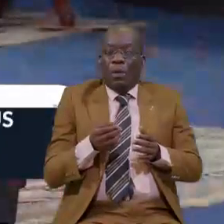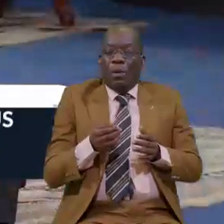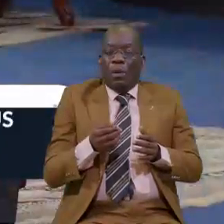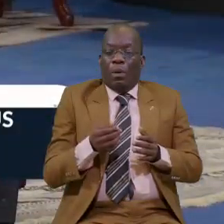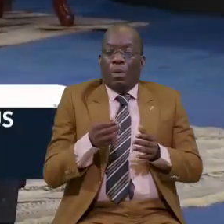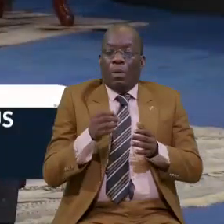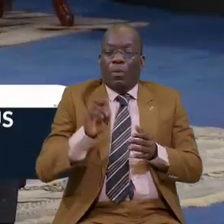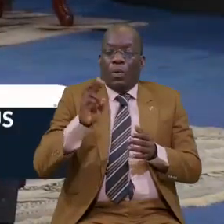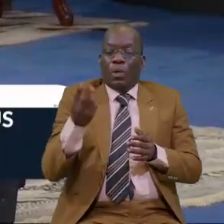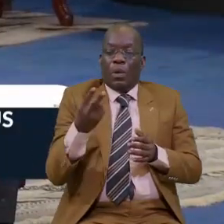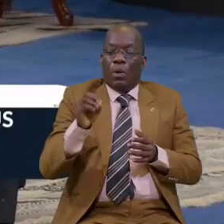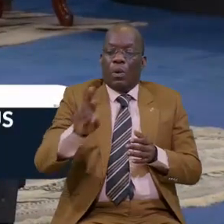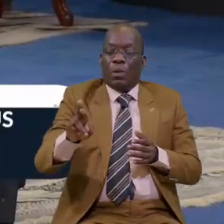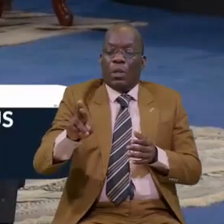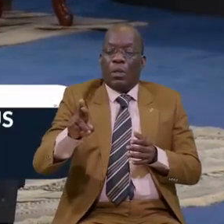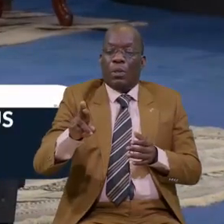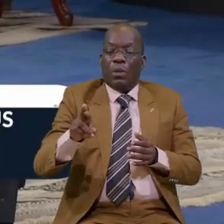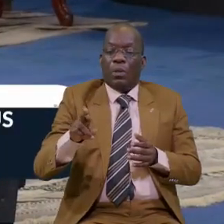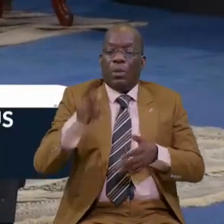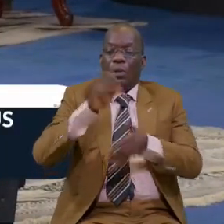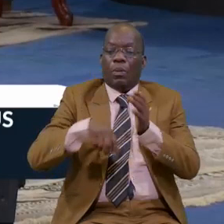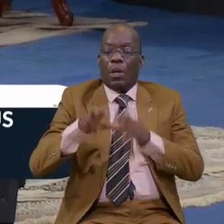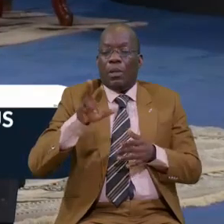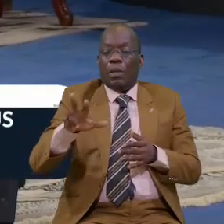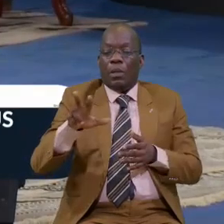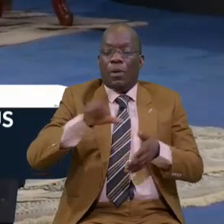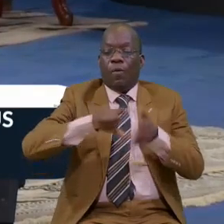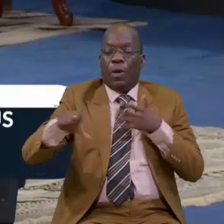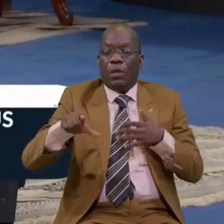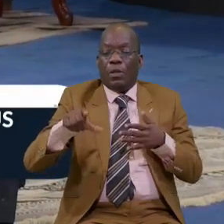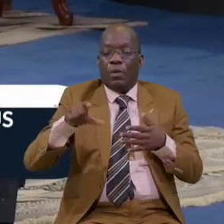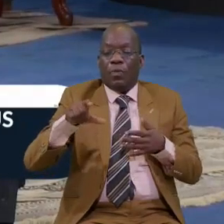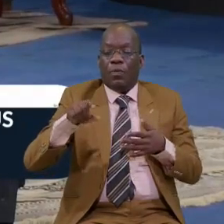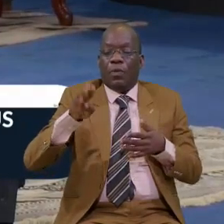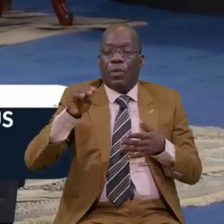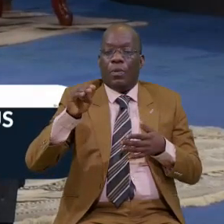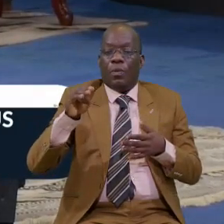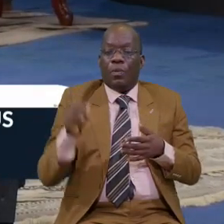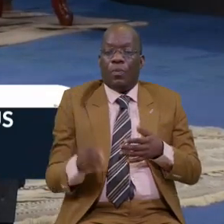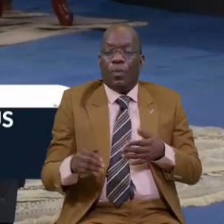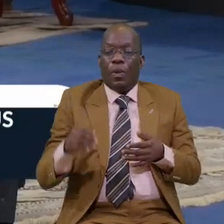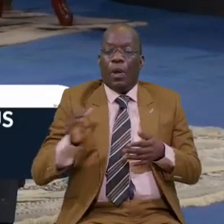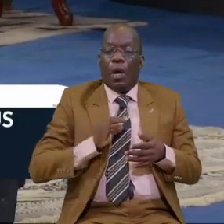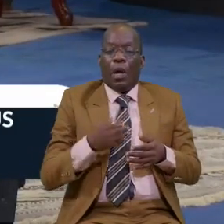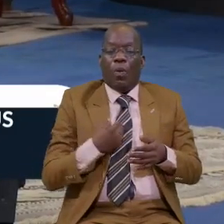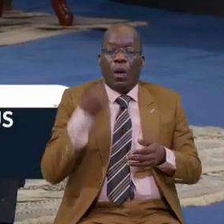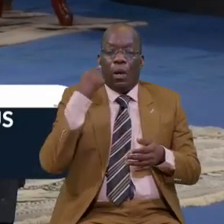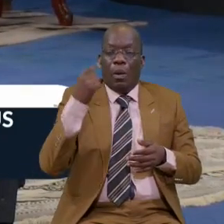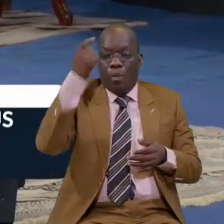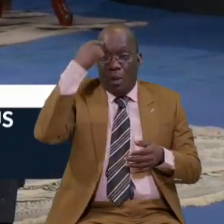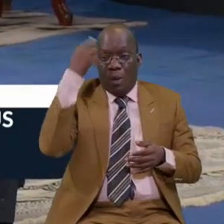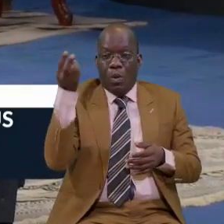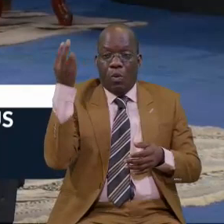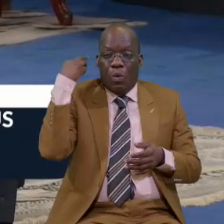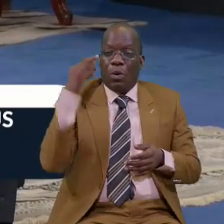2 Corinthians chapter 3, I'm reading from verse 14. But their minds were blinded. For